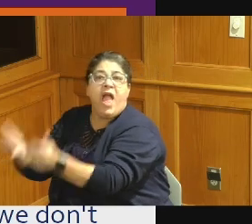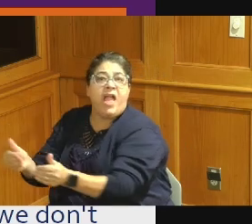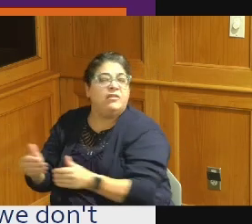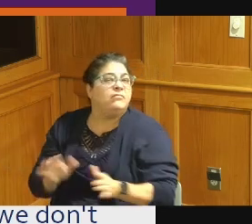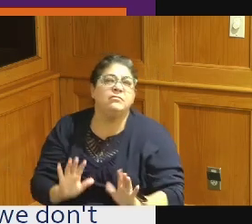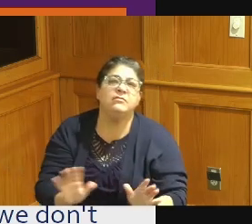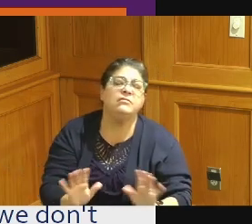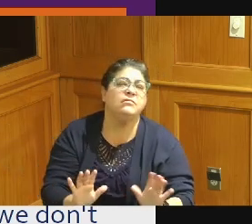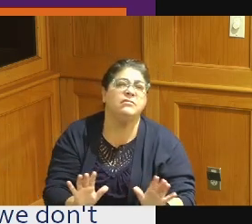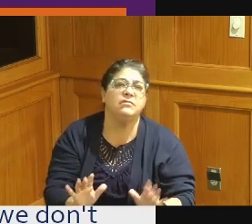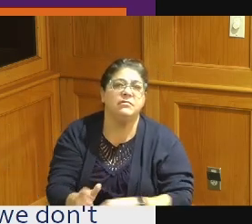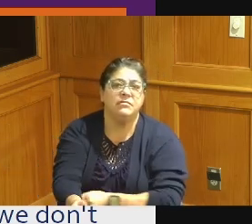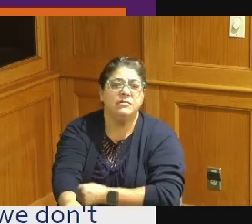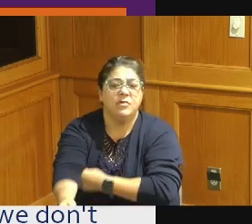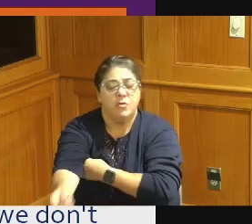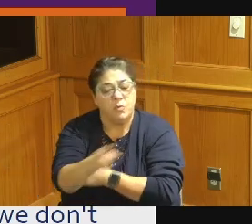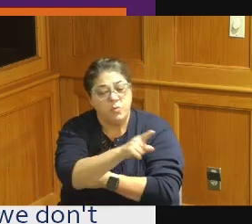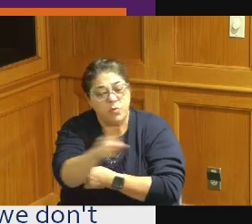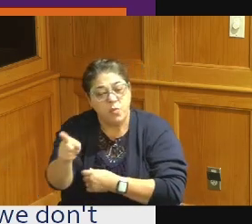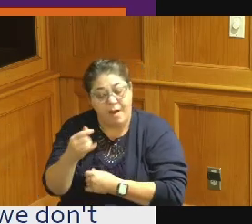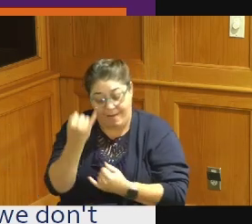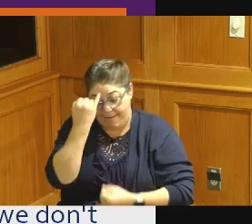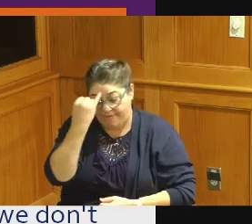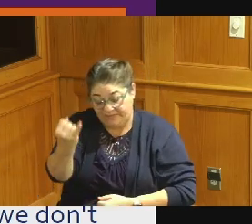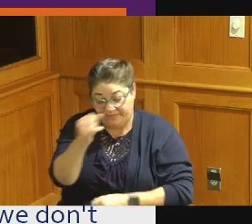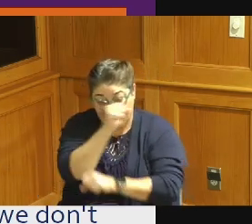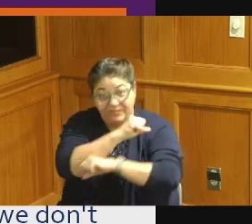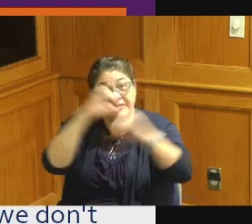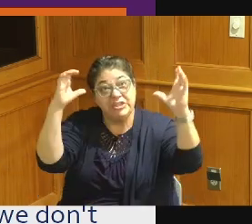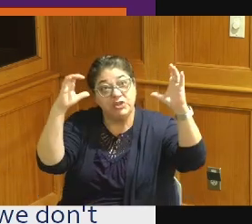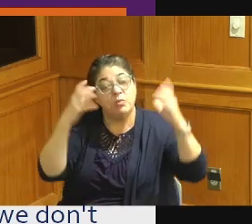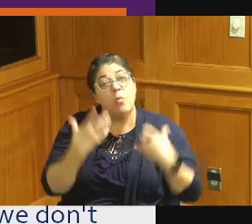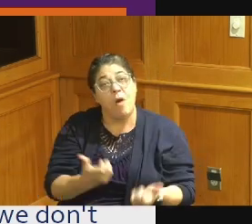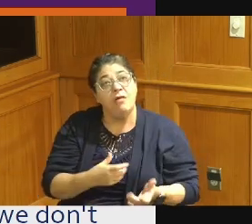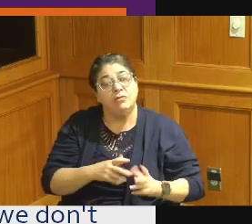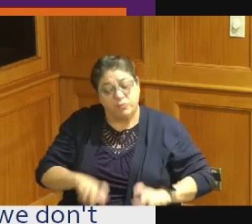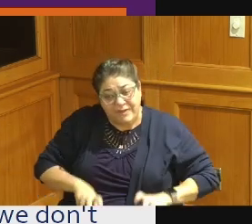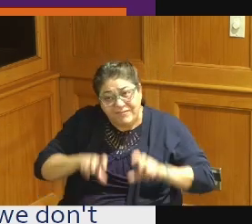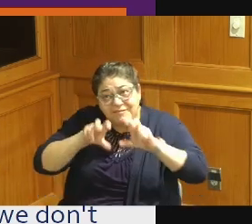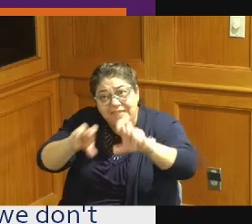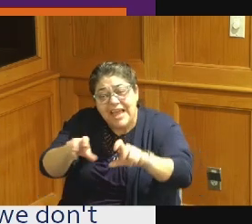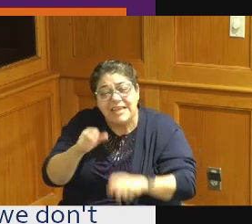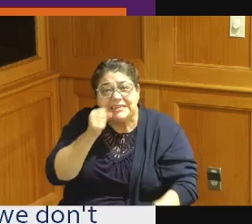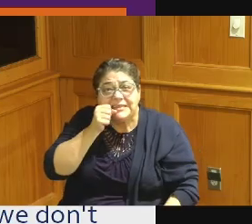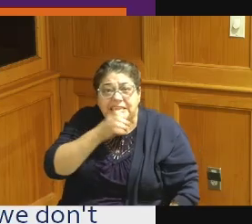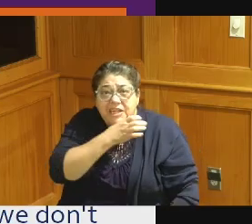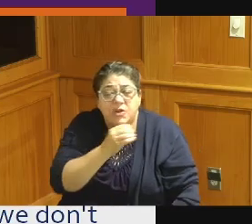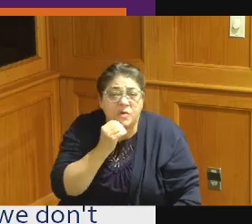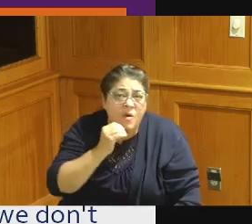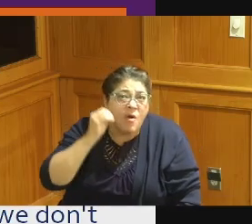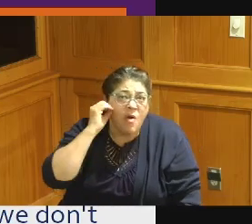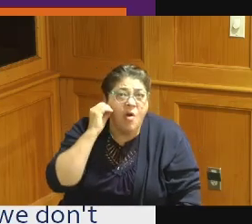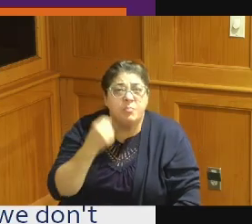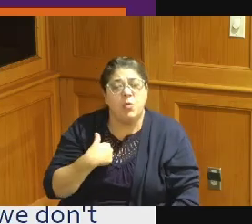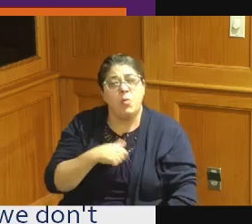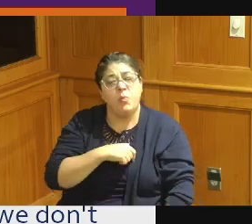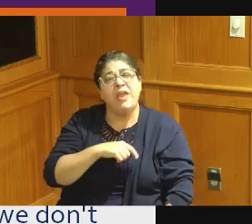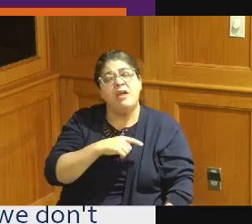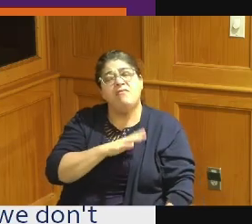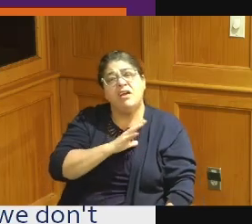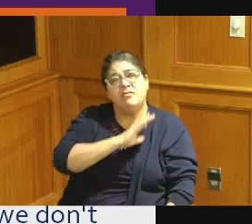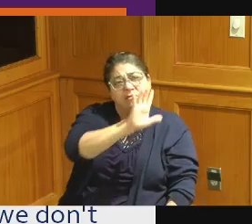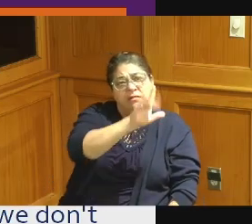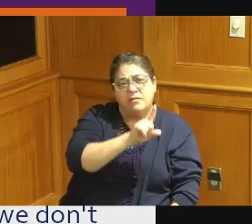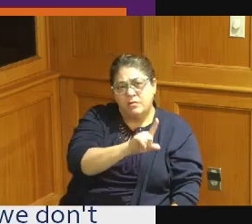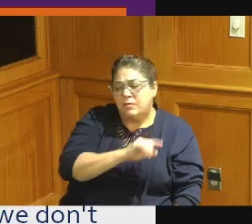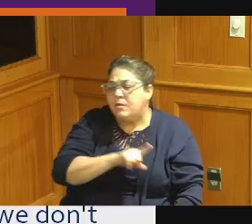when you all sort of had the vision to invest significantly in affordable housing and senior housing, we were able to go out to the folks doing it right then and